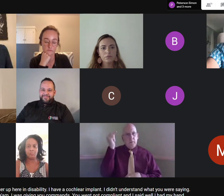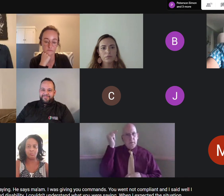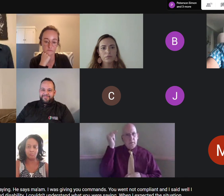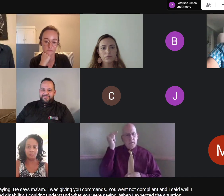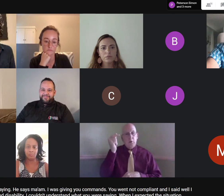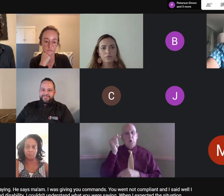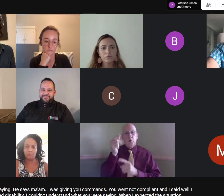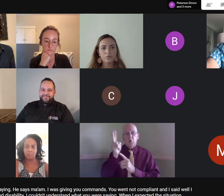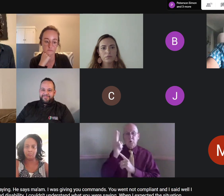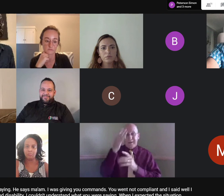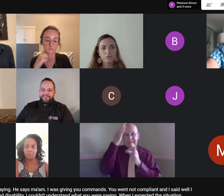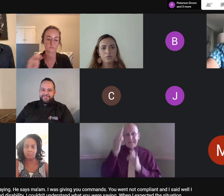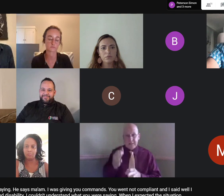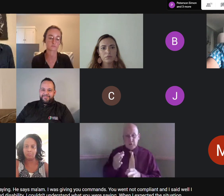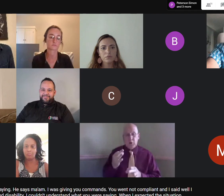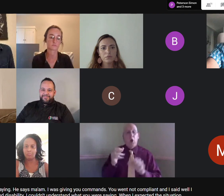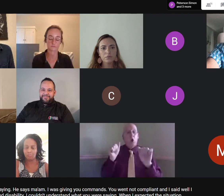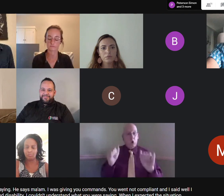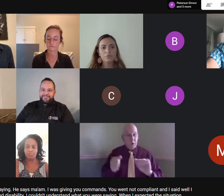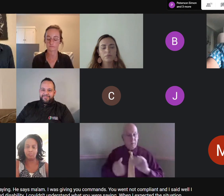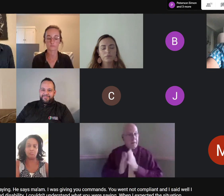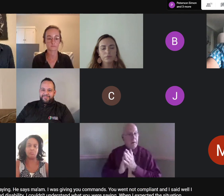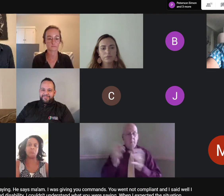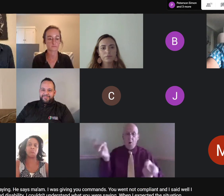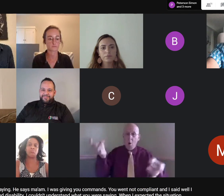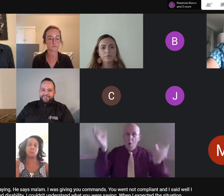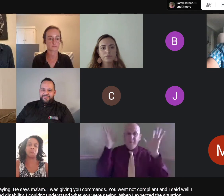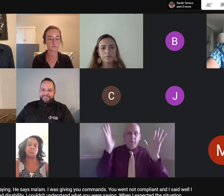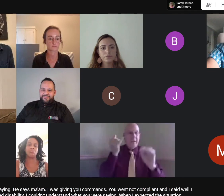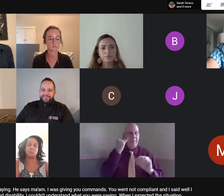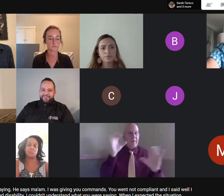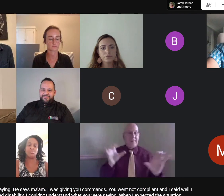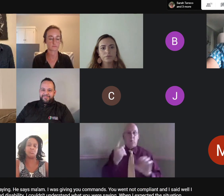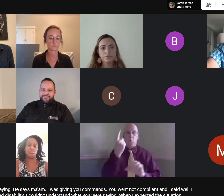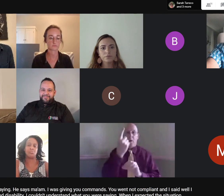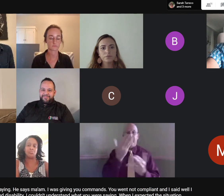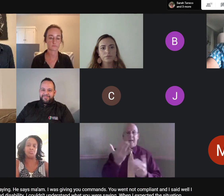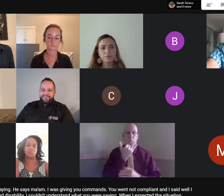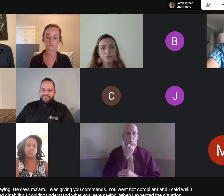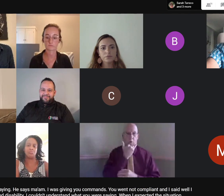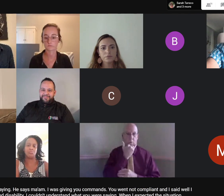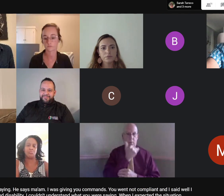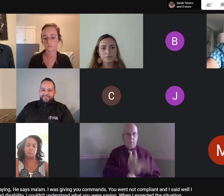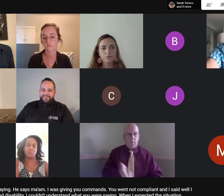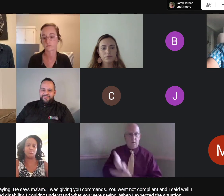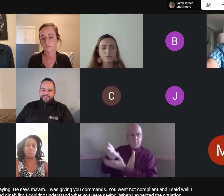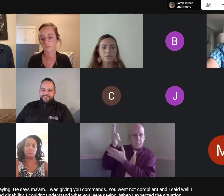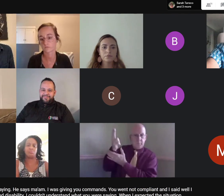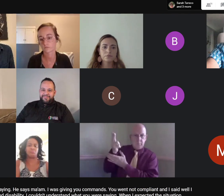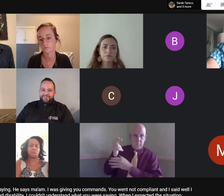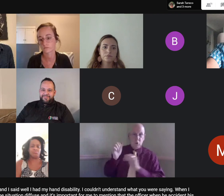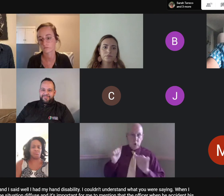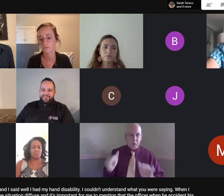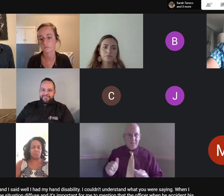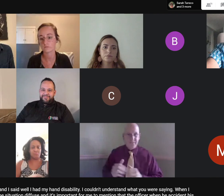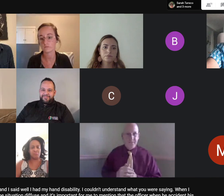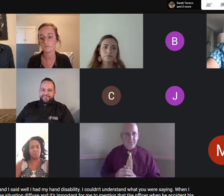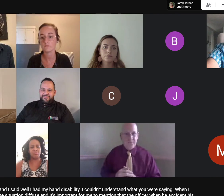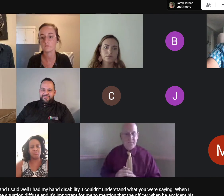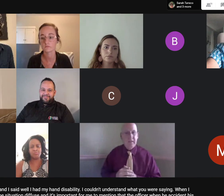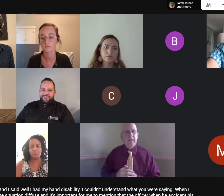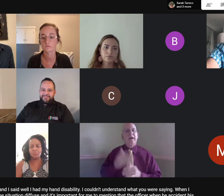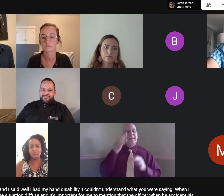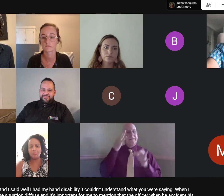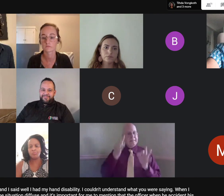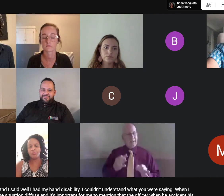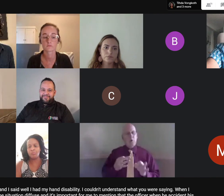decision can escalate very quickly. So that was very scary for me. And so what I decided to do was that I decided to